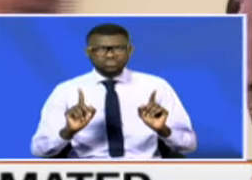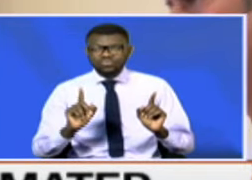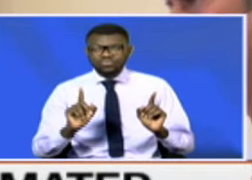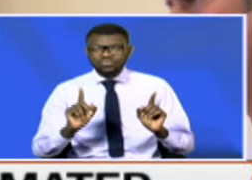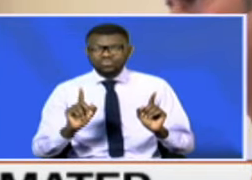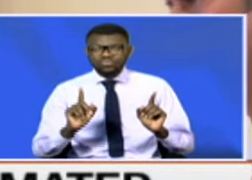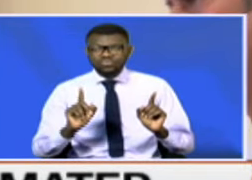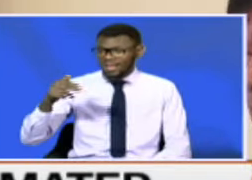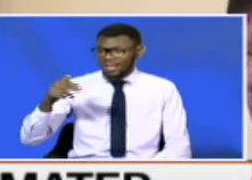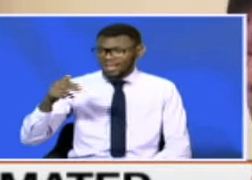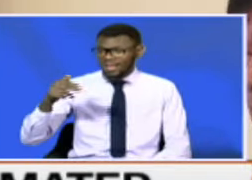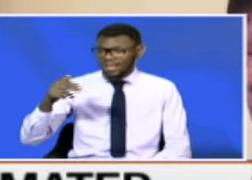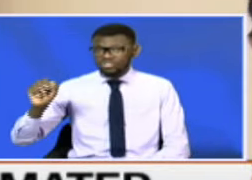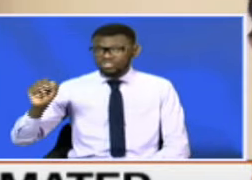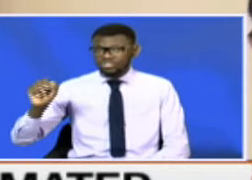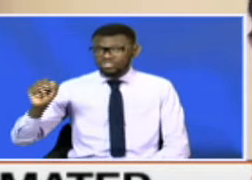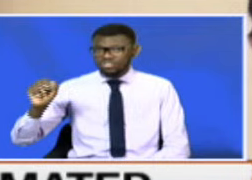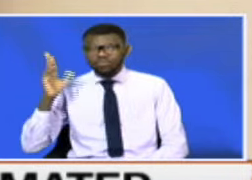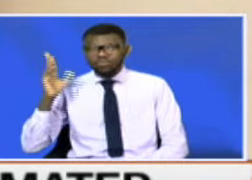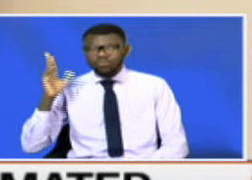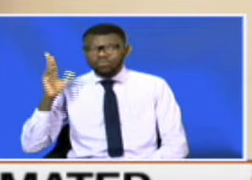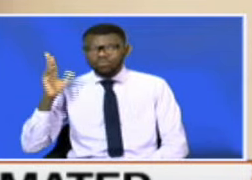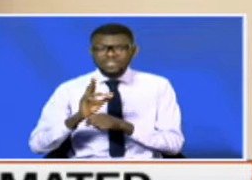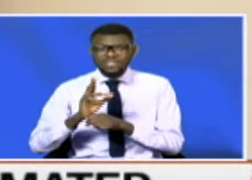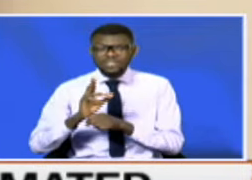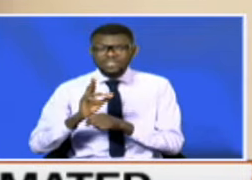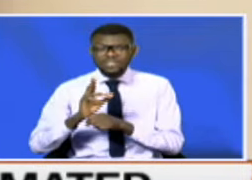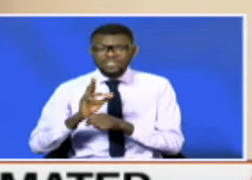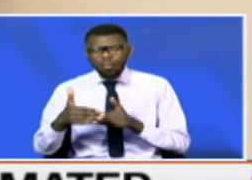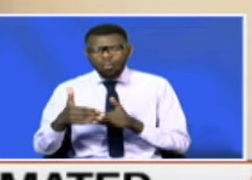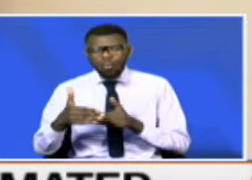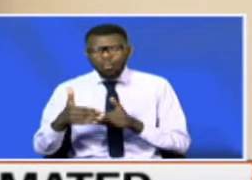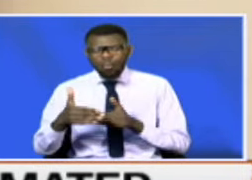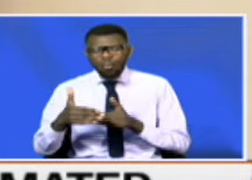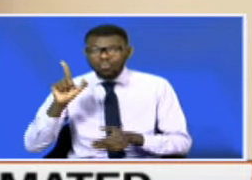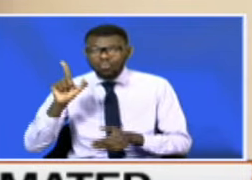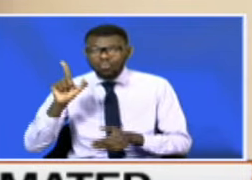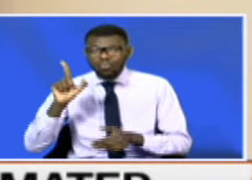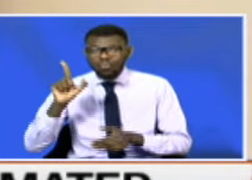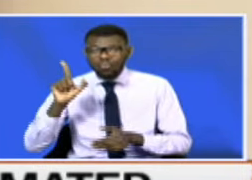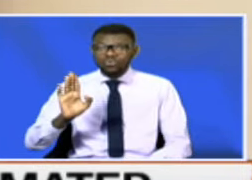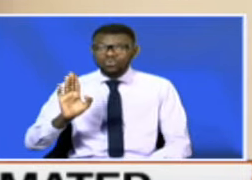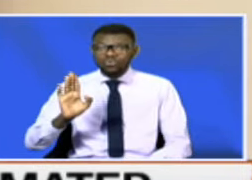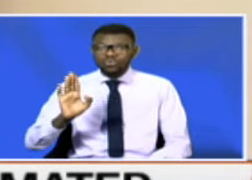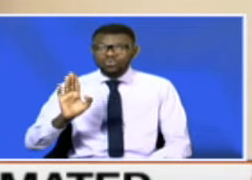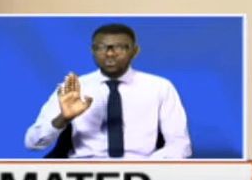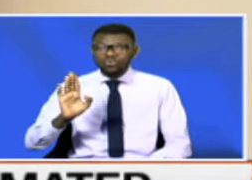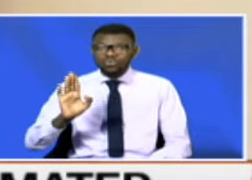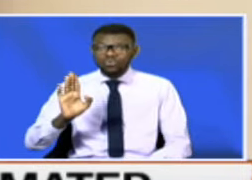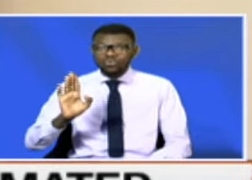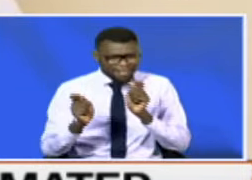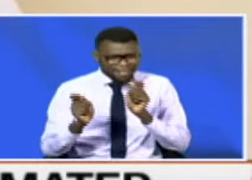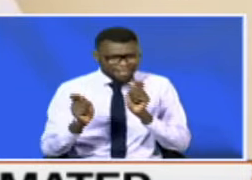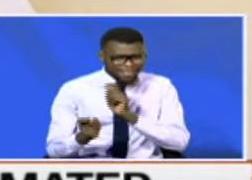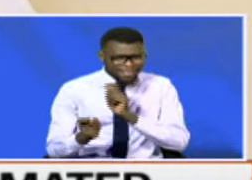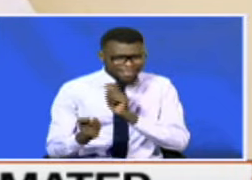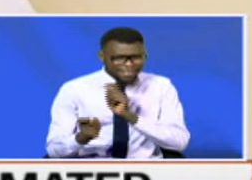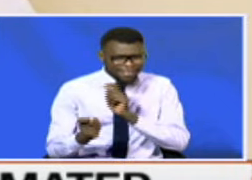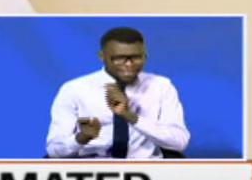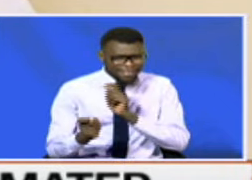Hasuu spent close to ₱1 billion transforming Kimbarani on behalf of the people of Mombasa.